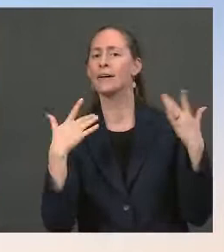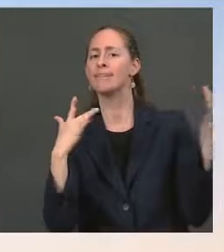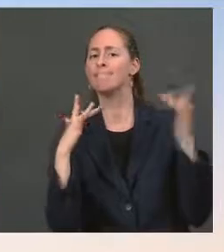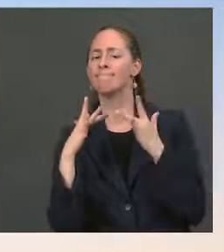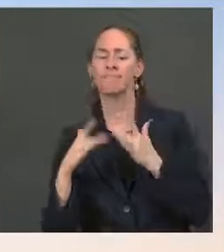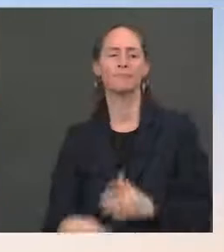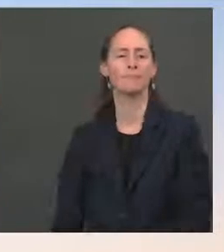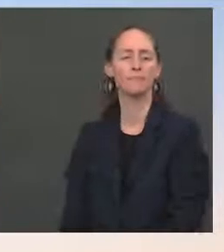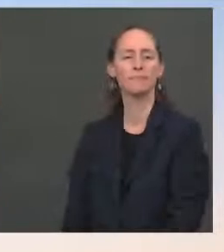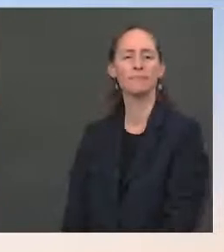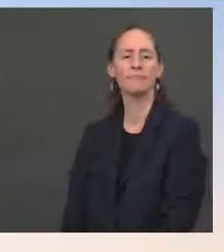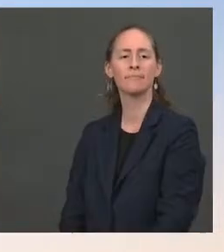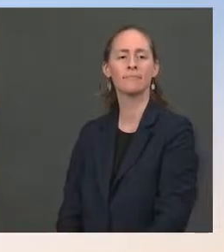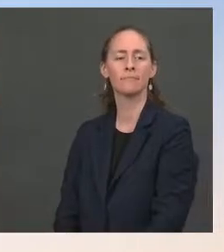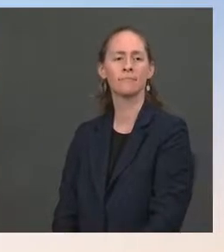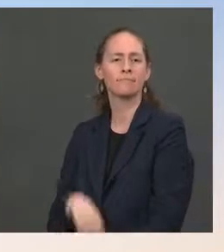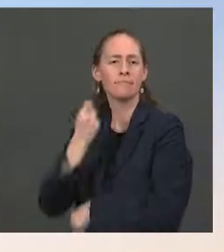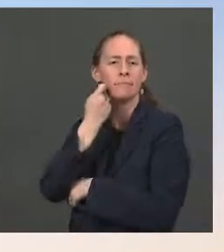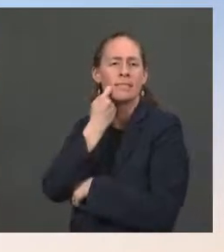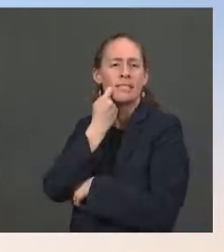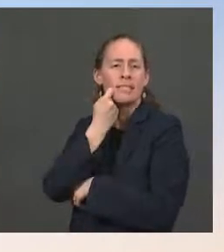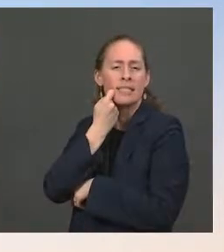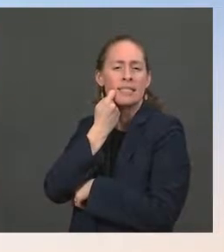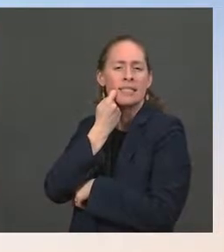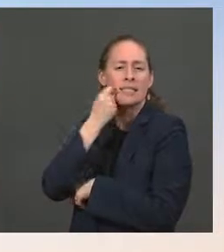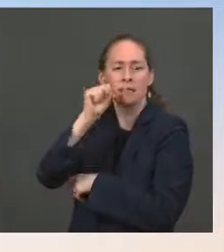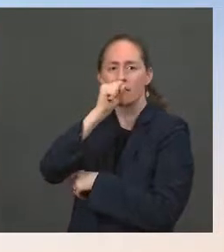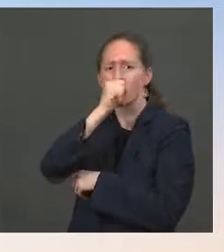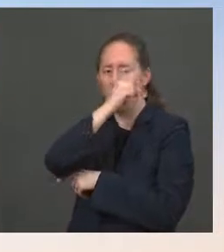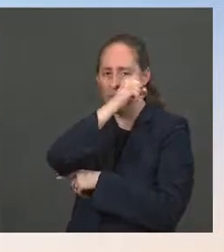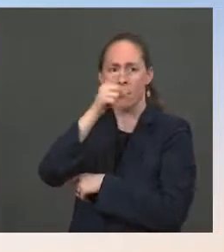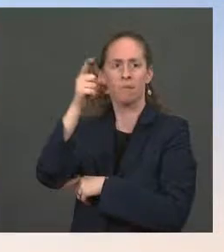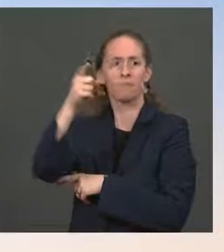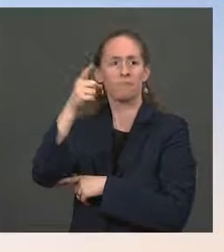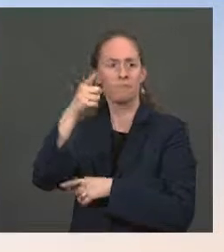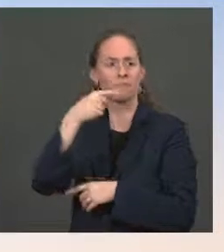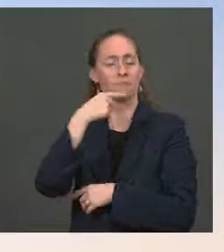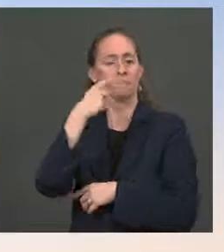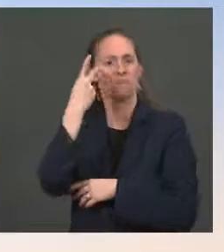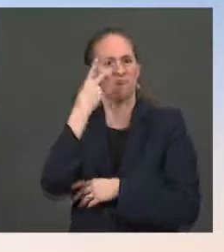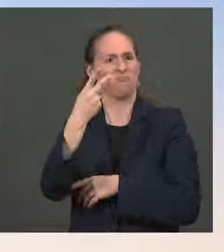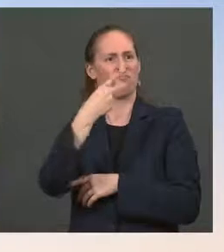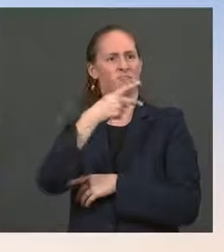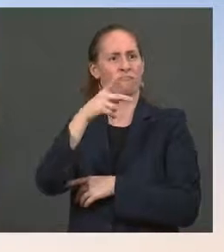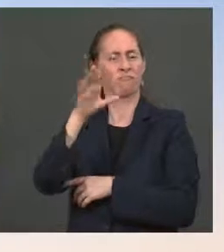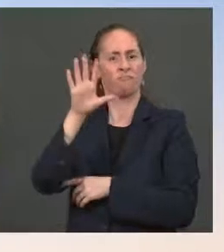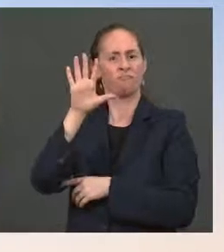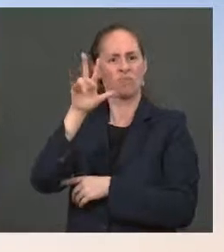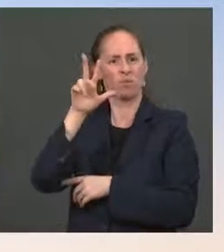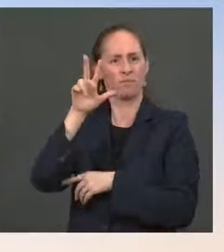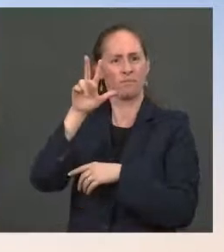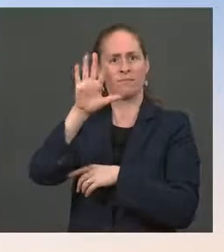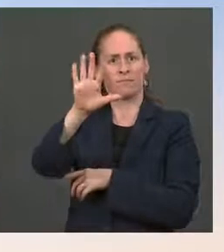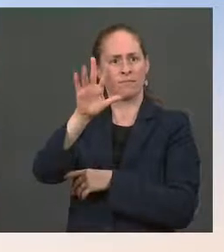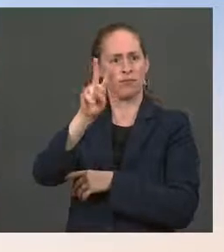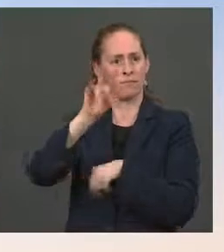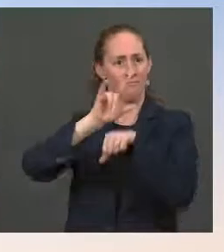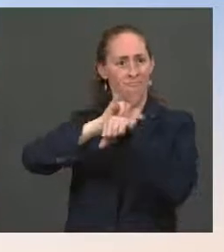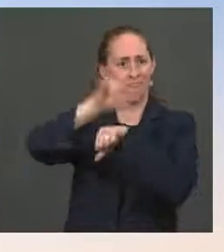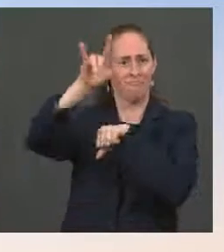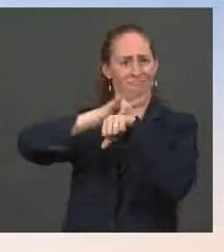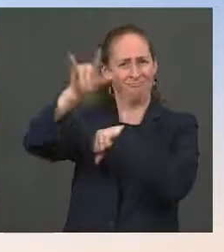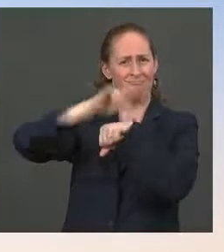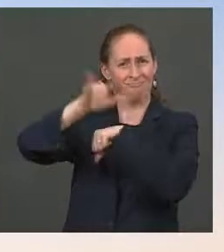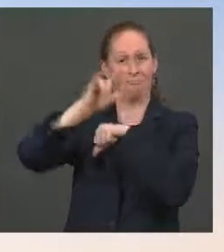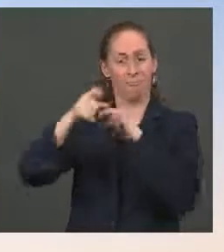few hours, it's been reported that China sent 52 aircraft into Taiwanese airspace. So these strong statements from the State Department and